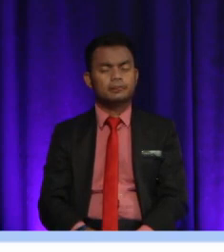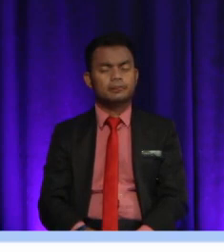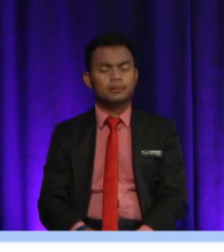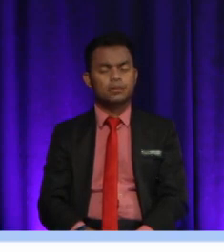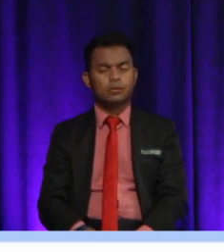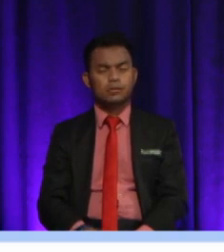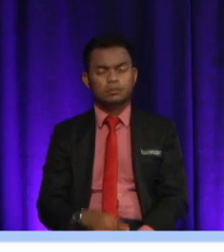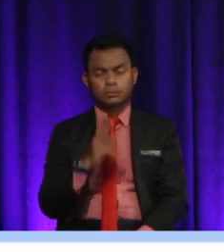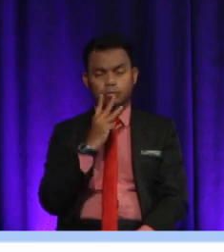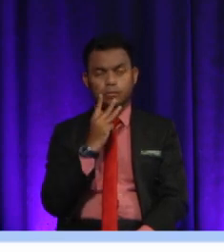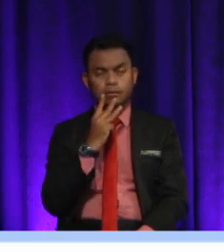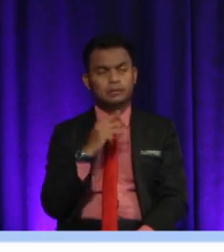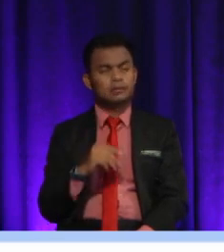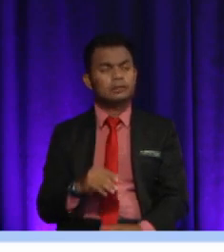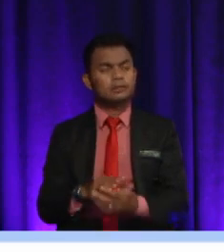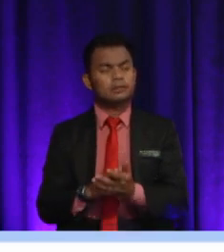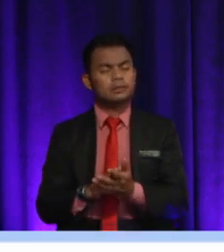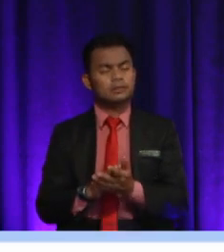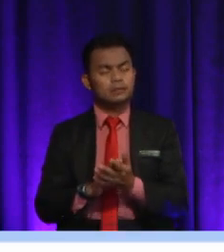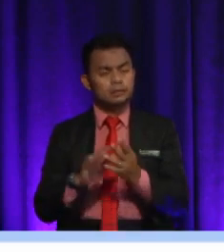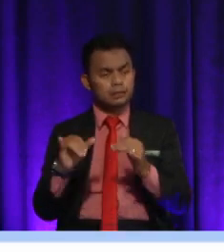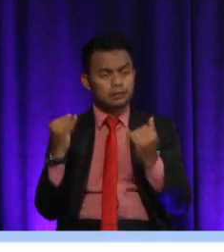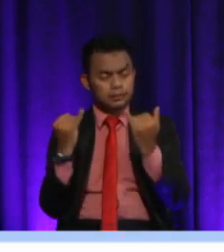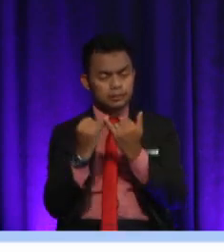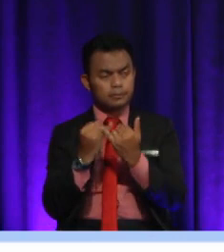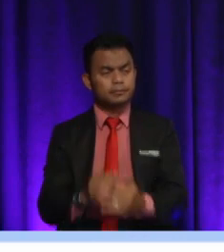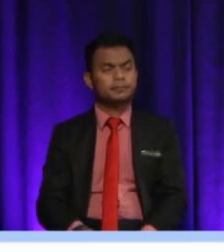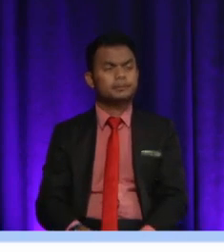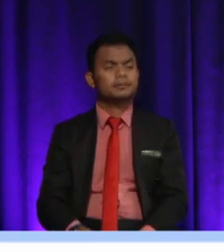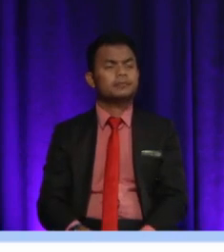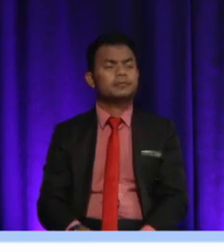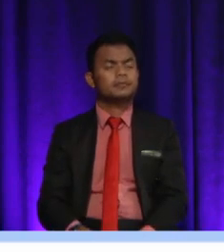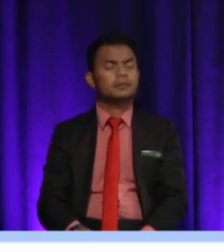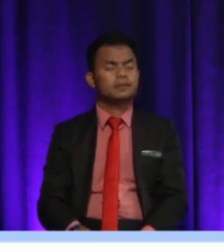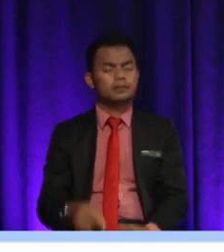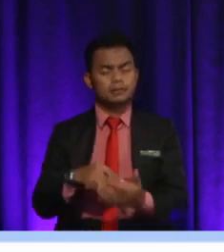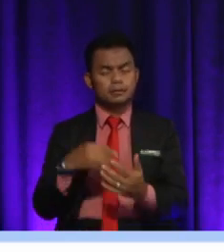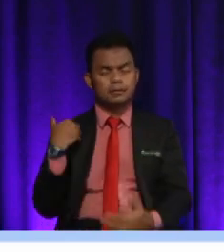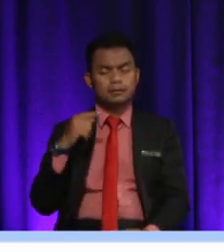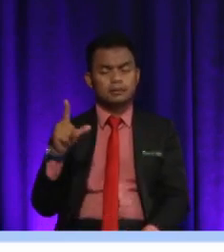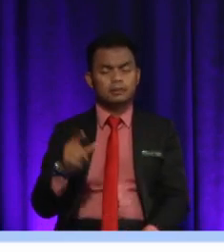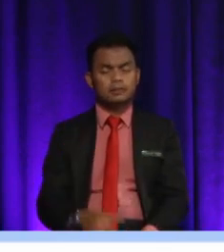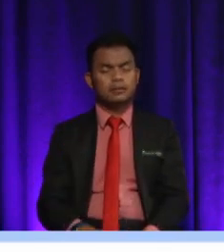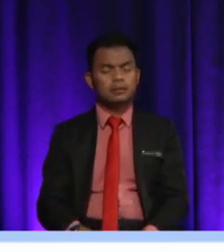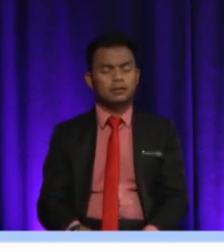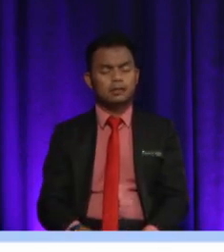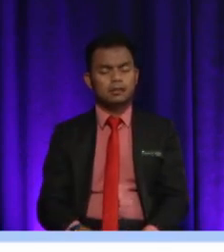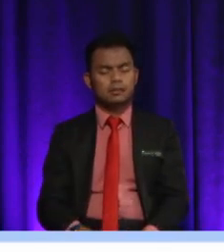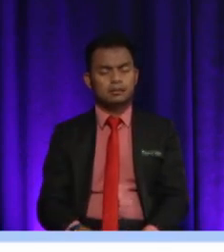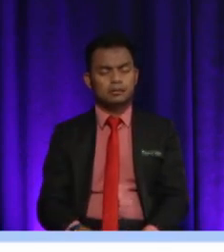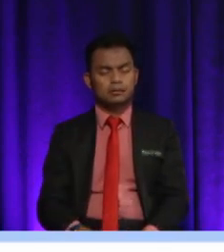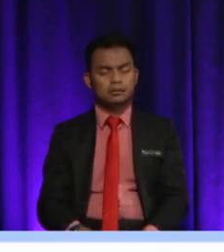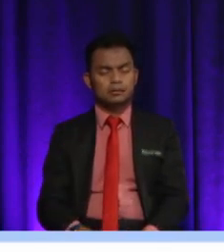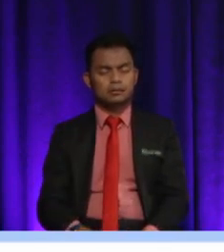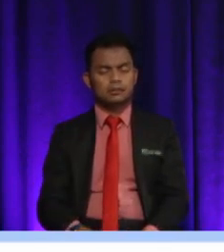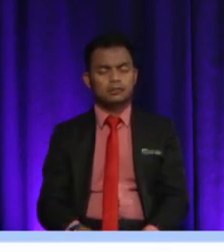we say adjusting her spending, this would be the decisions that she has to make. She had to adjust her